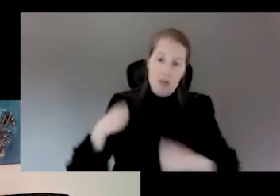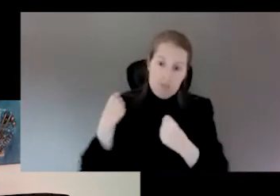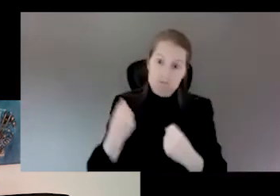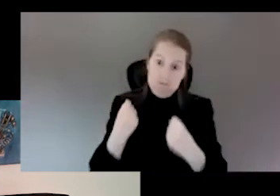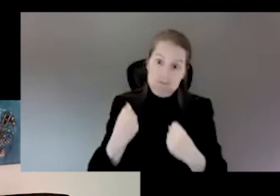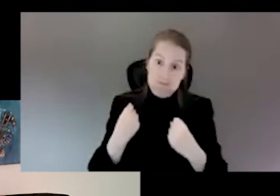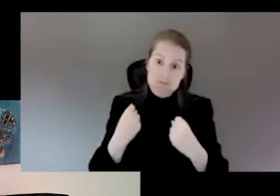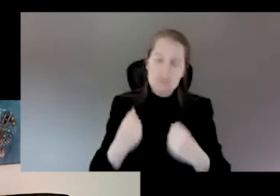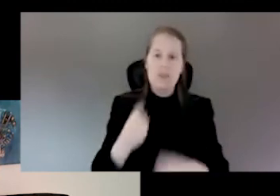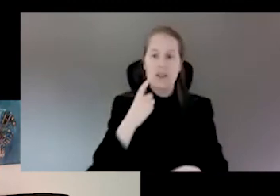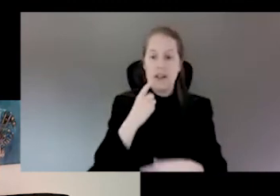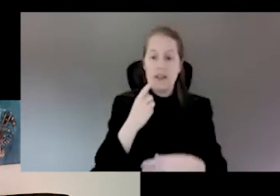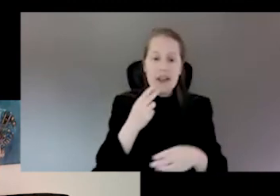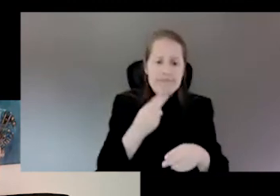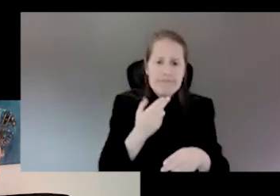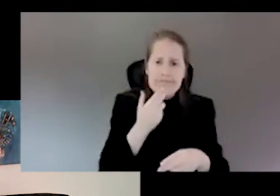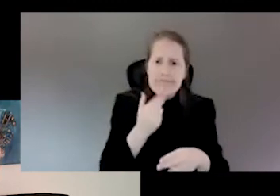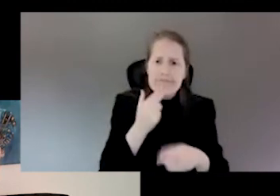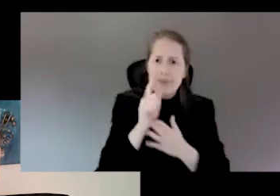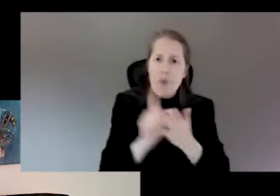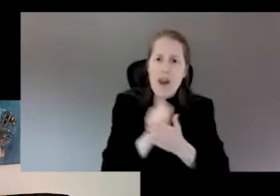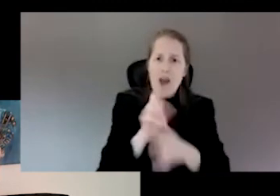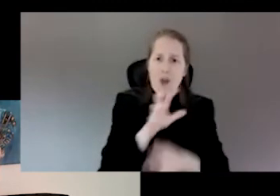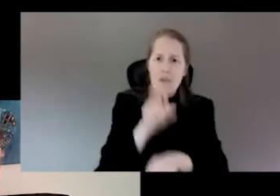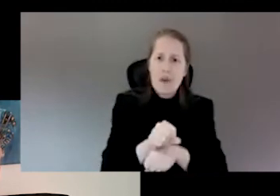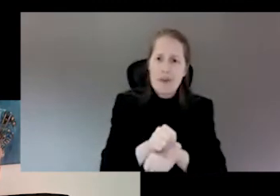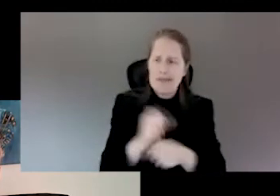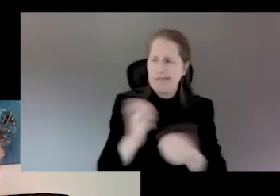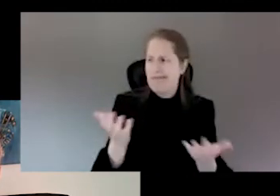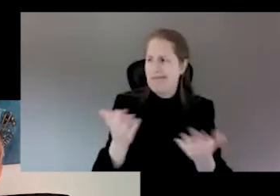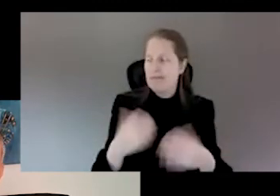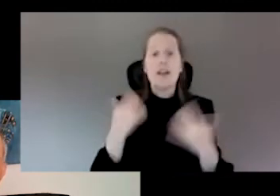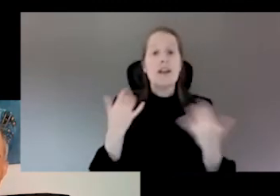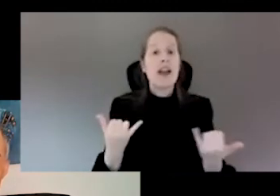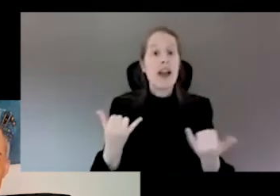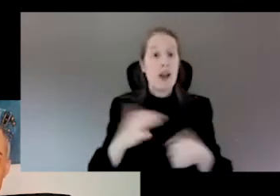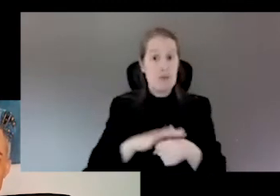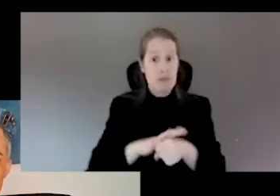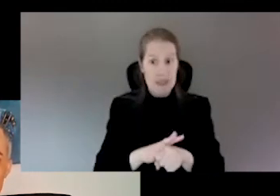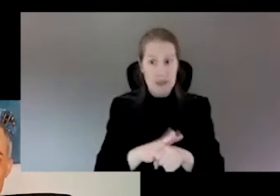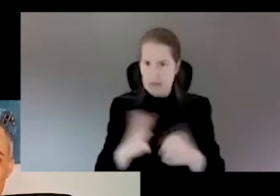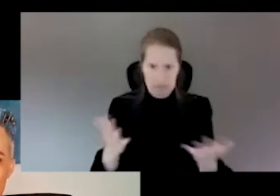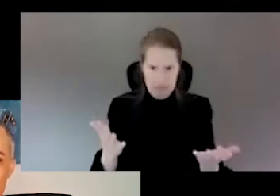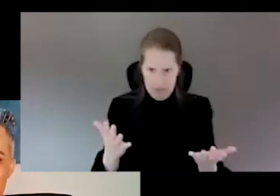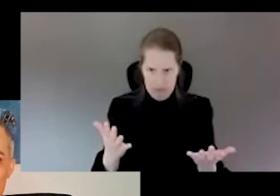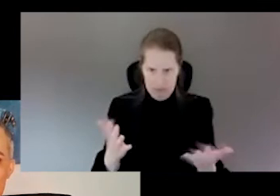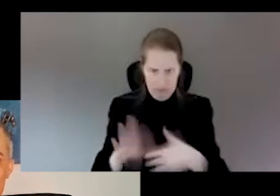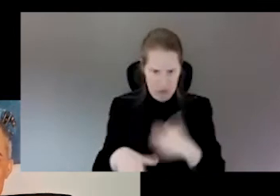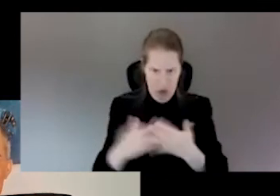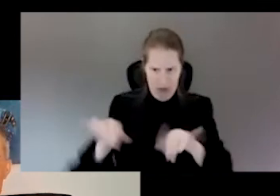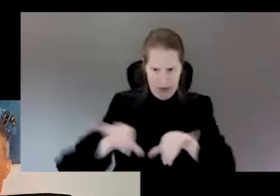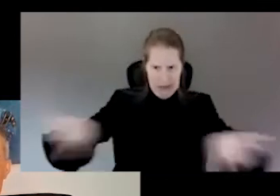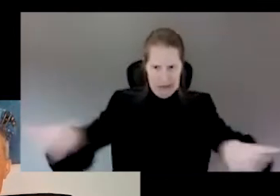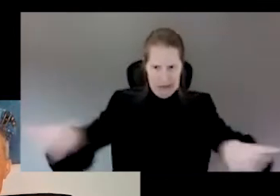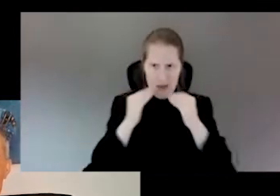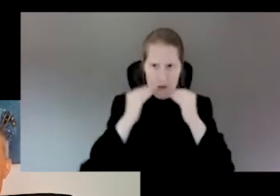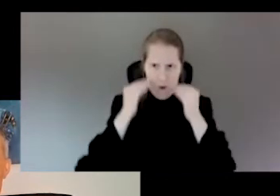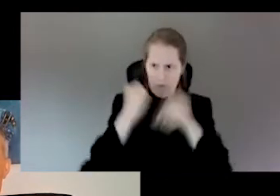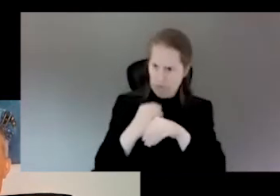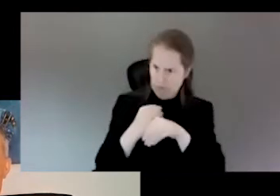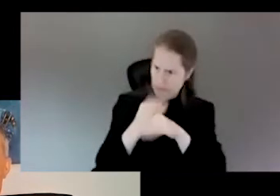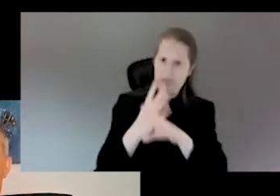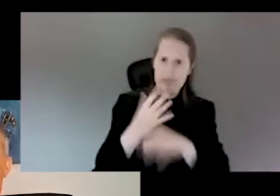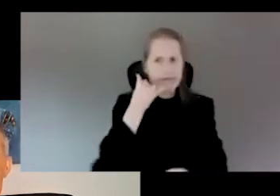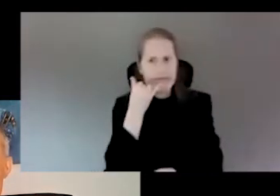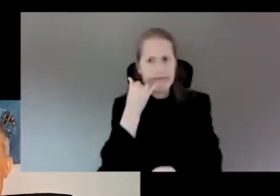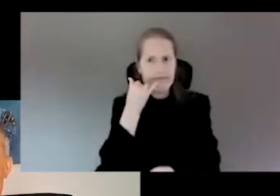appointments each week. During the pandemic and during the lockdown, we pivoted quickly to telehealth and soon realized